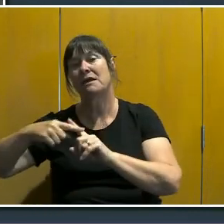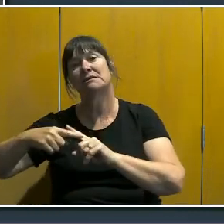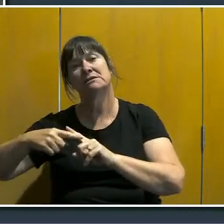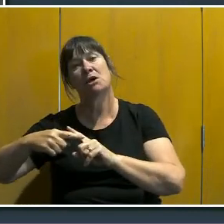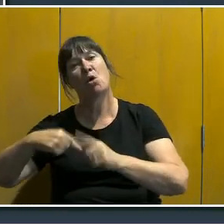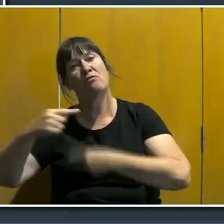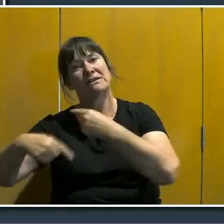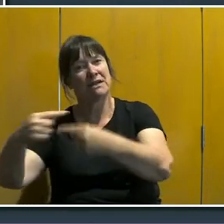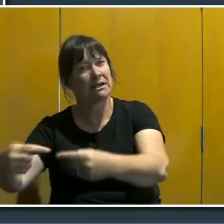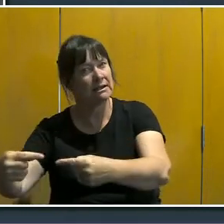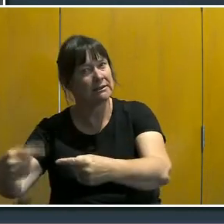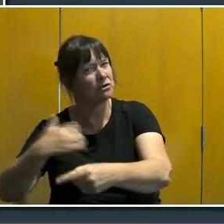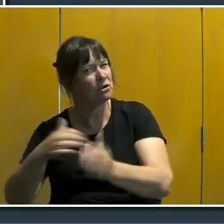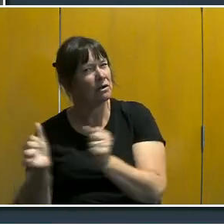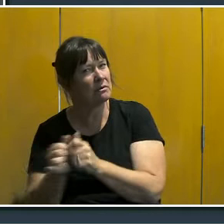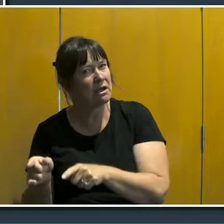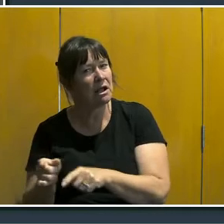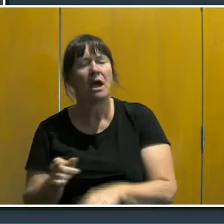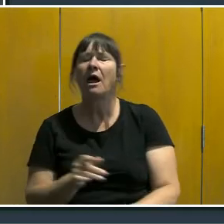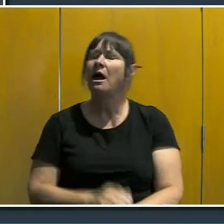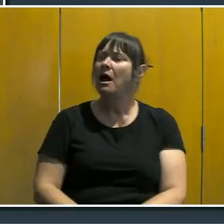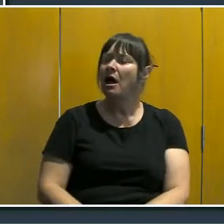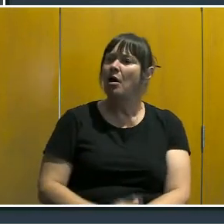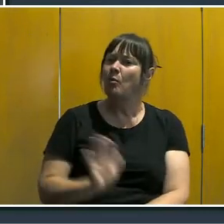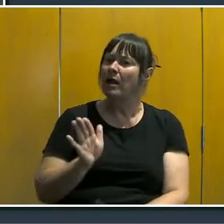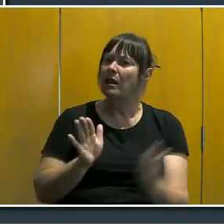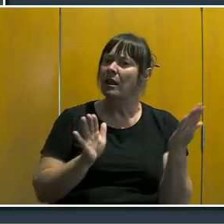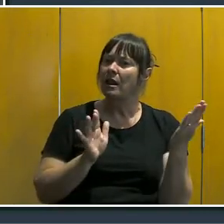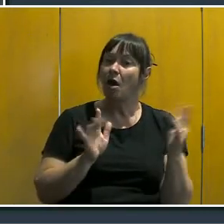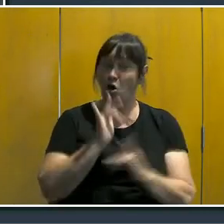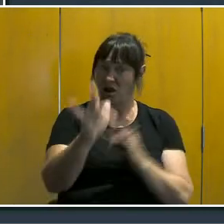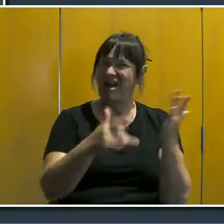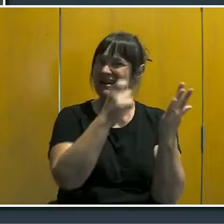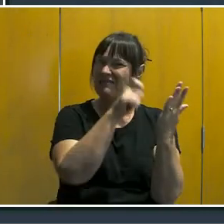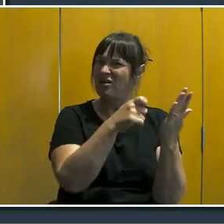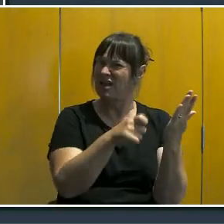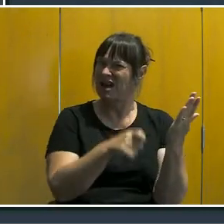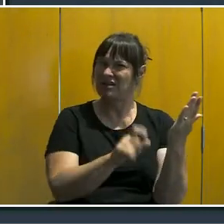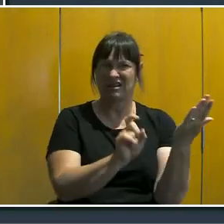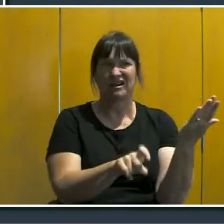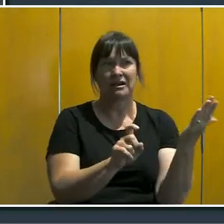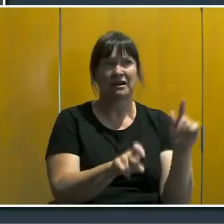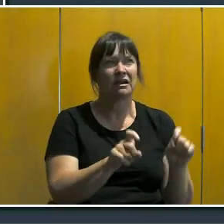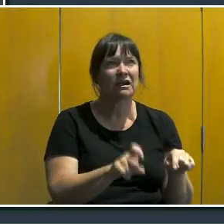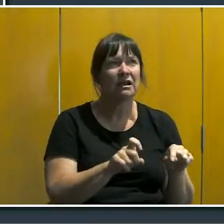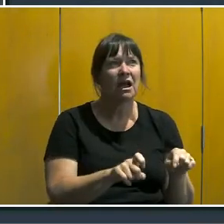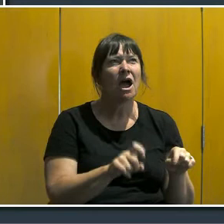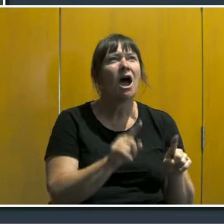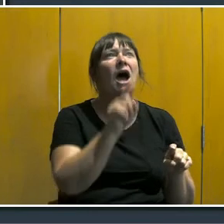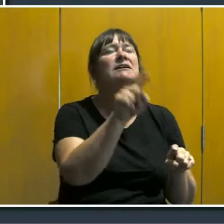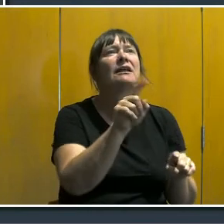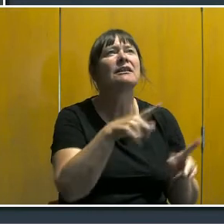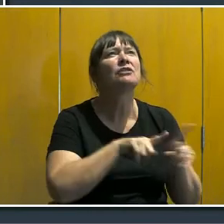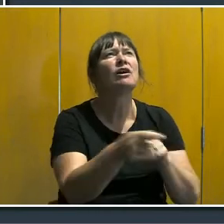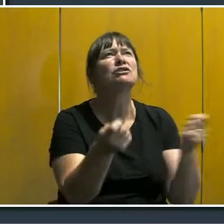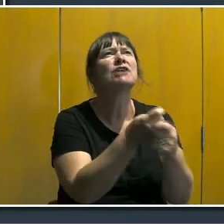what your thoughts were about that. No, I think that I did that one online, and I went back and tried to change that when I